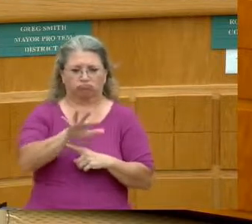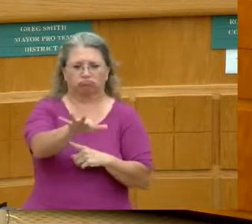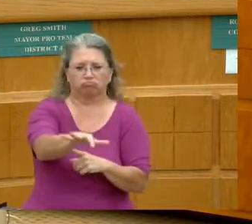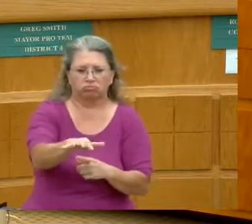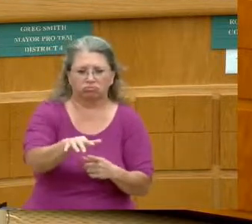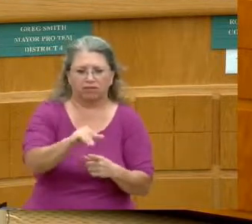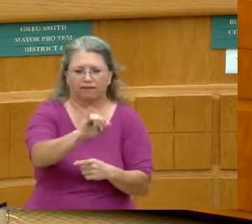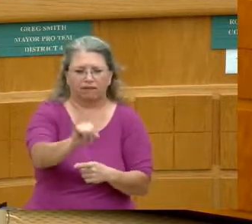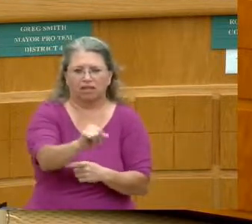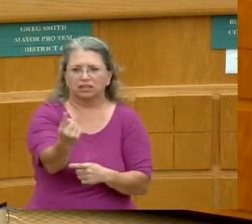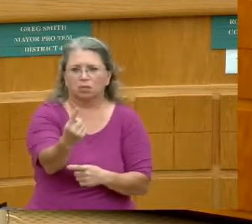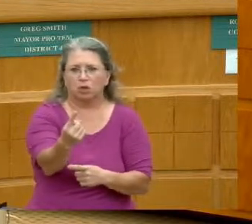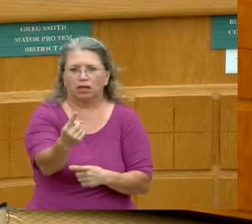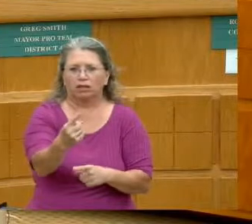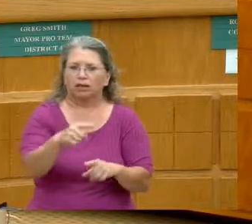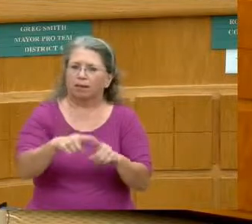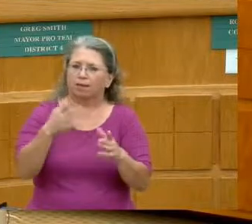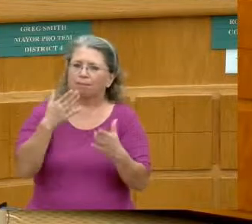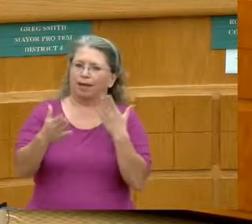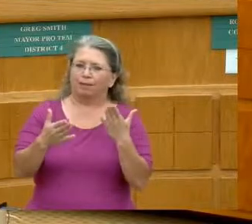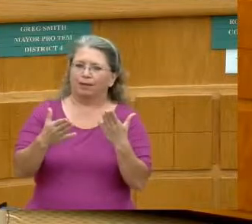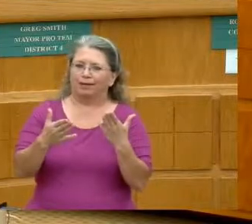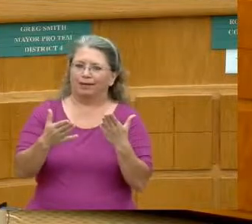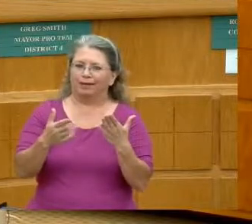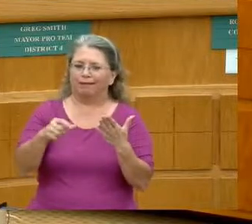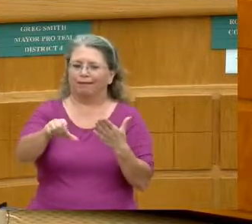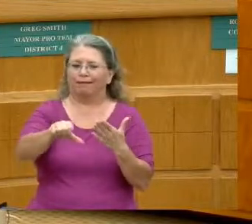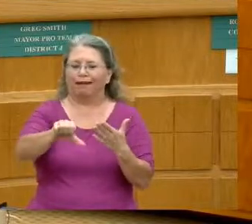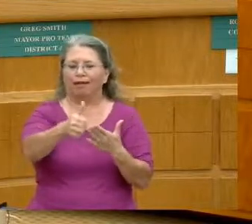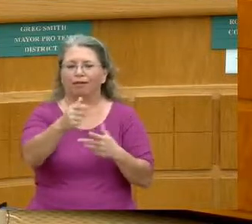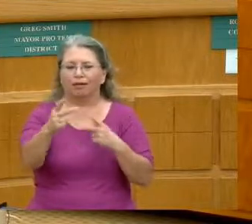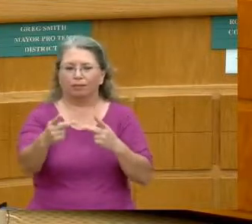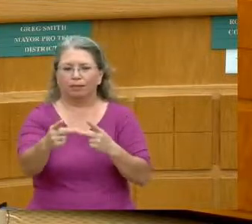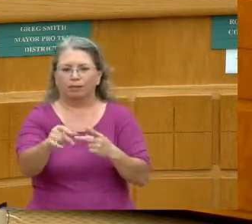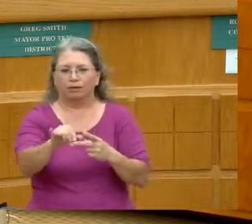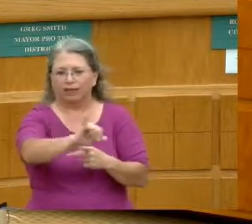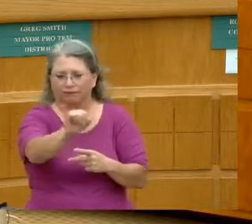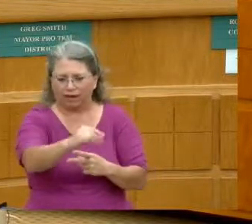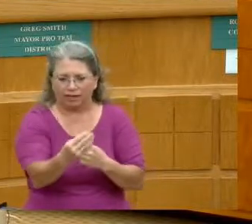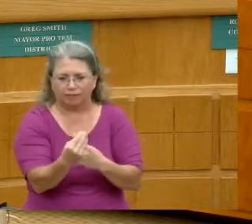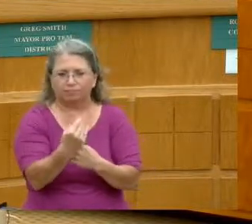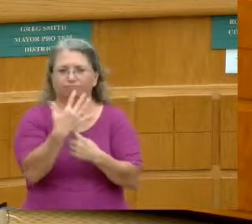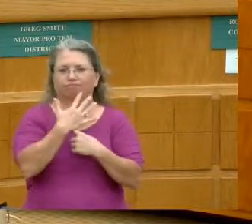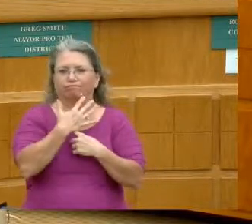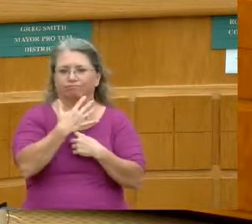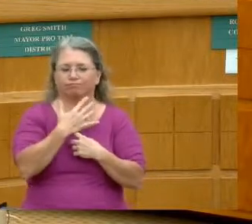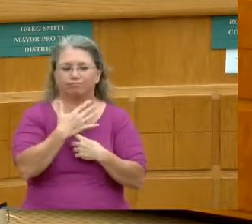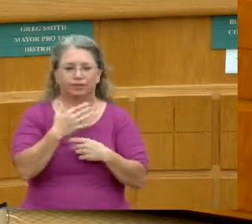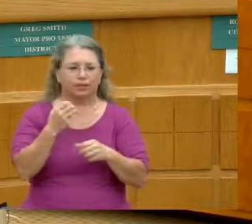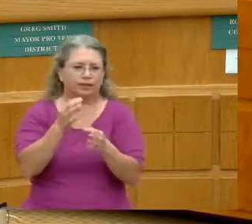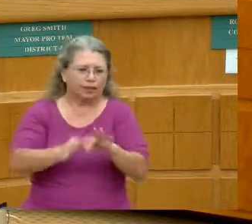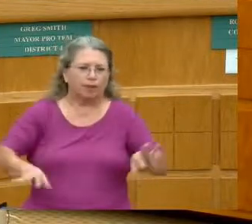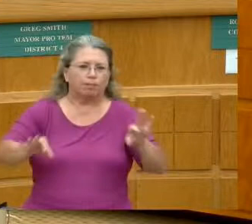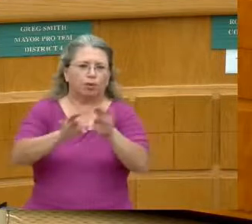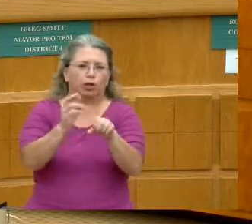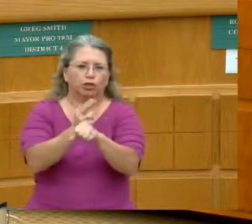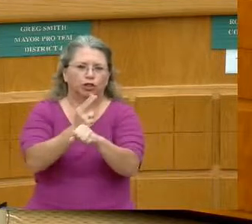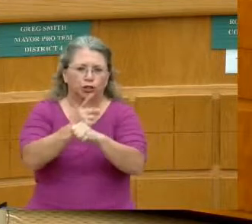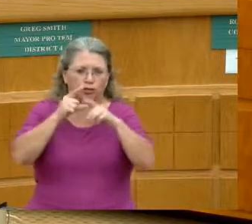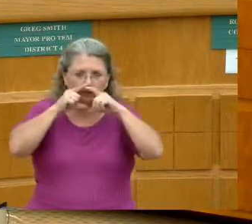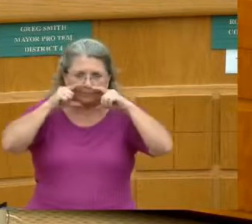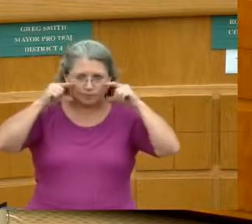It's important to wear the face coverings, whether whether you're symptomatic or not. You